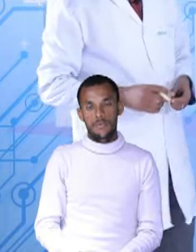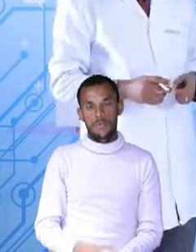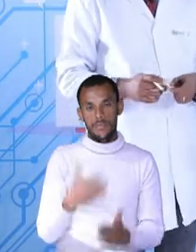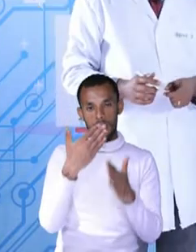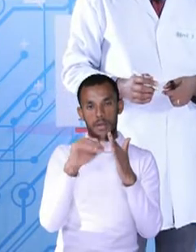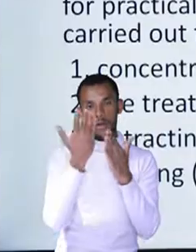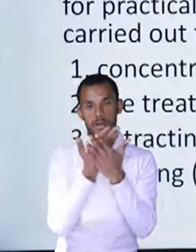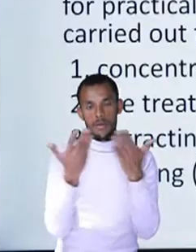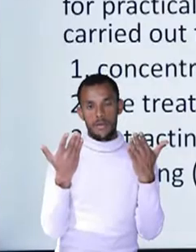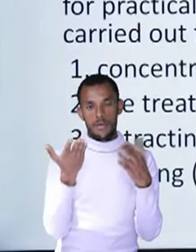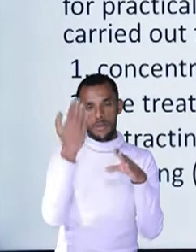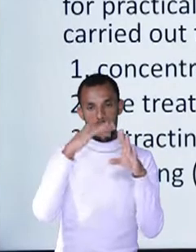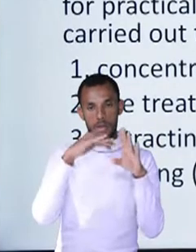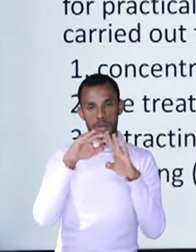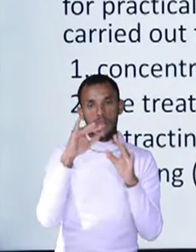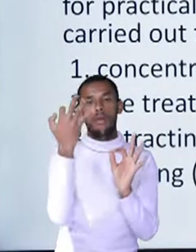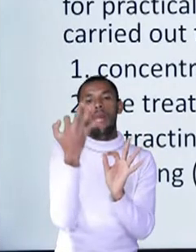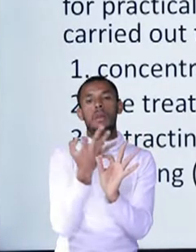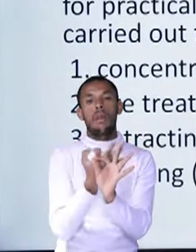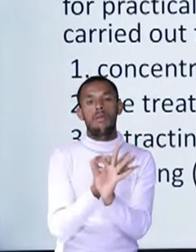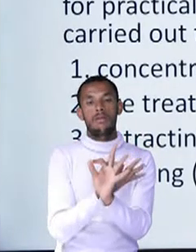Some elements in industry.